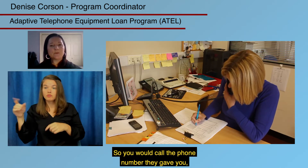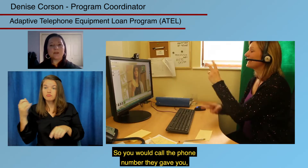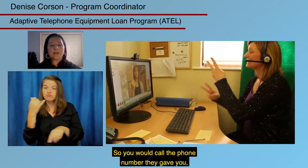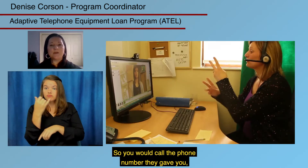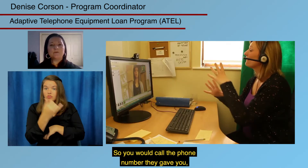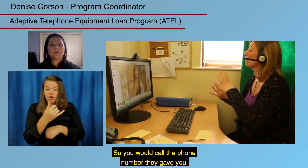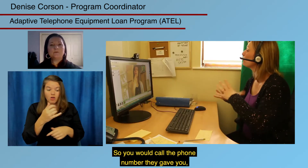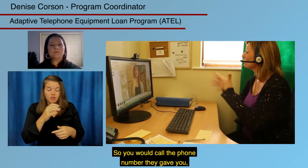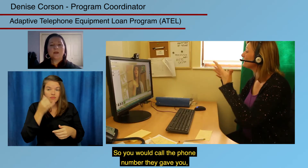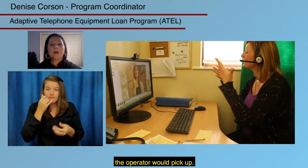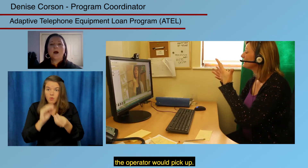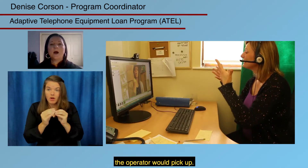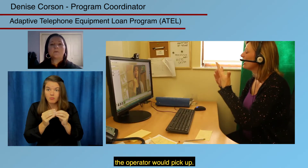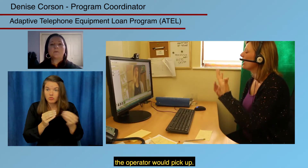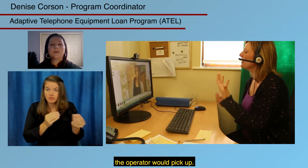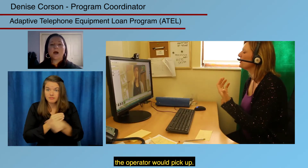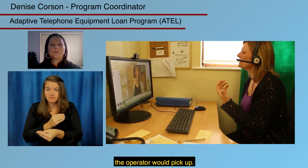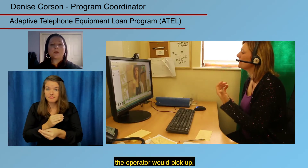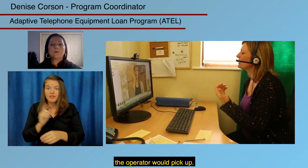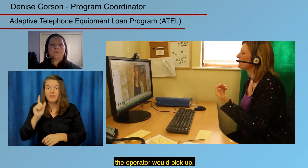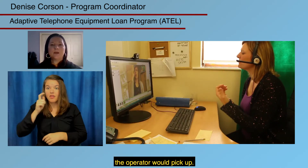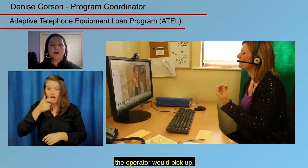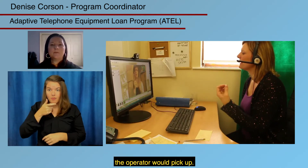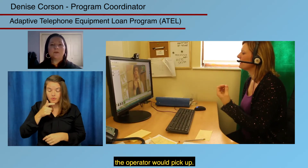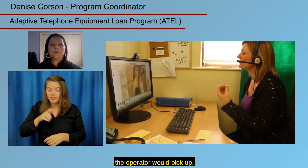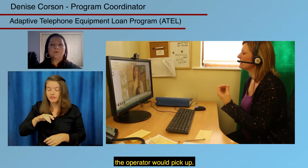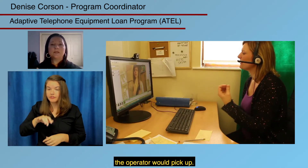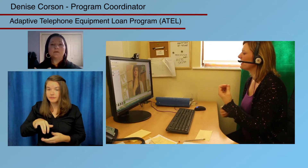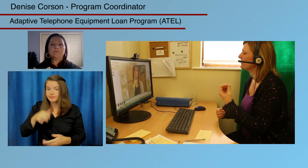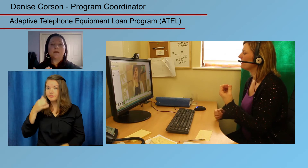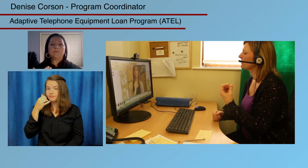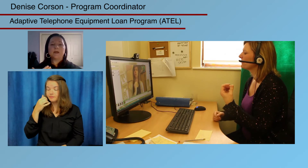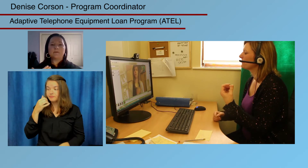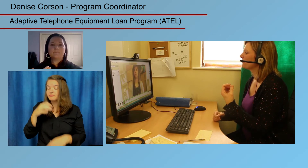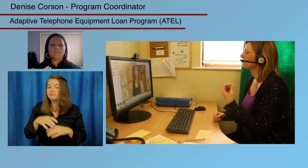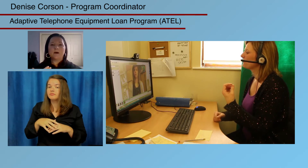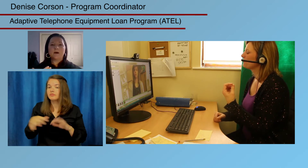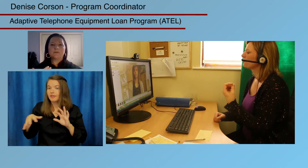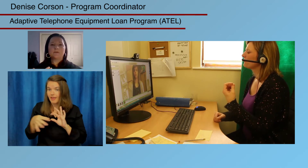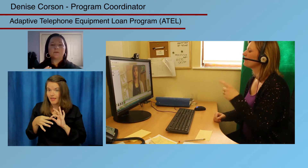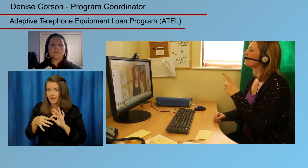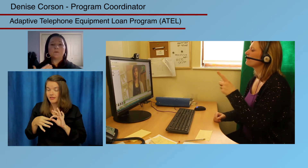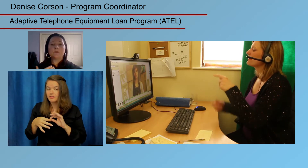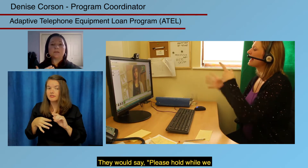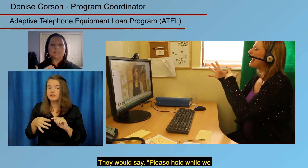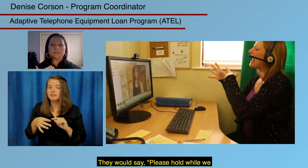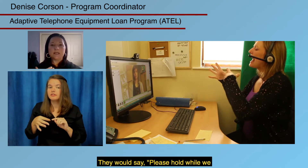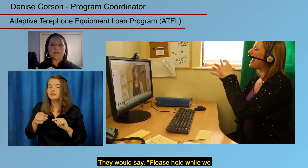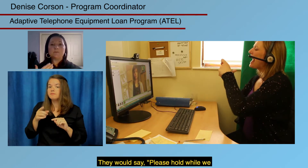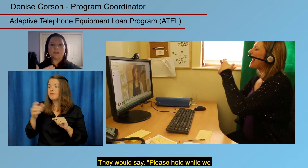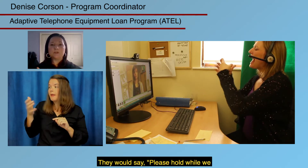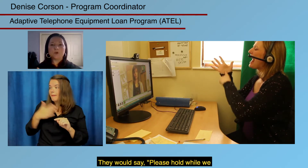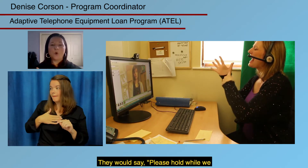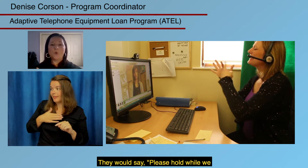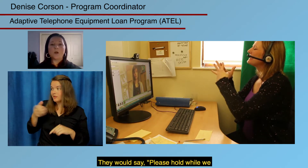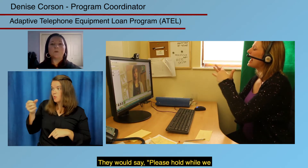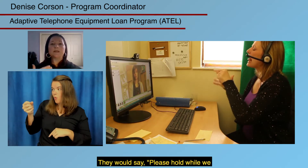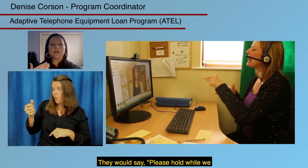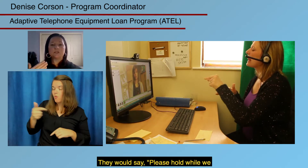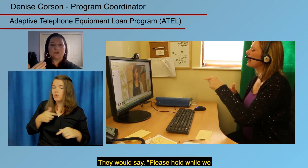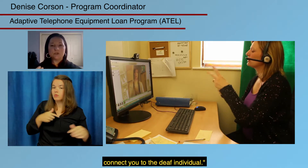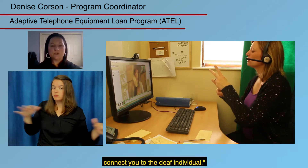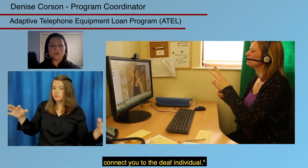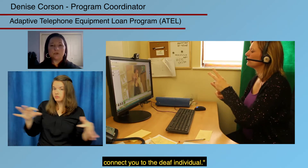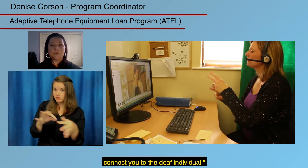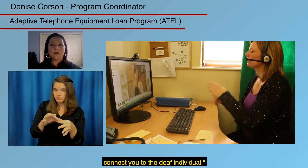the phone number they gave you. The operator would pick up, you would give them that, they would say, please hold while